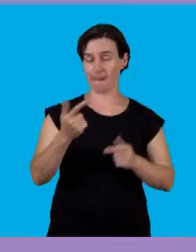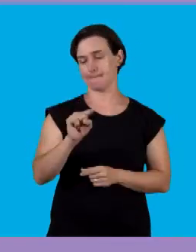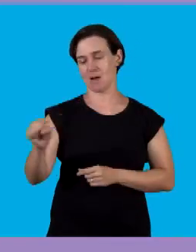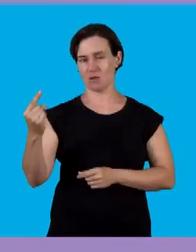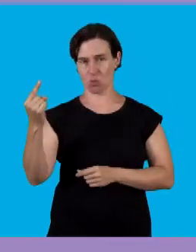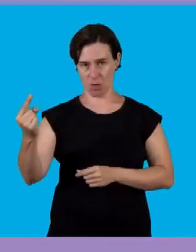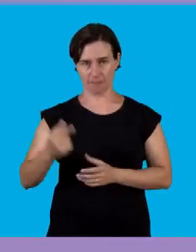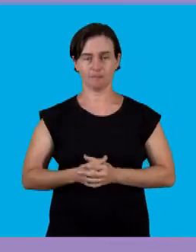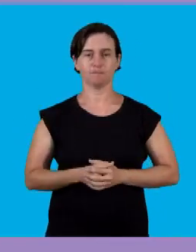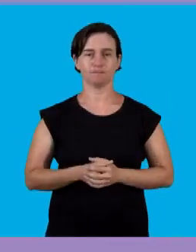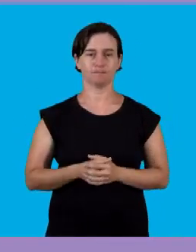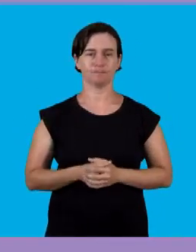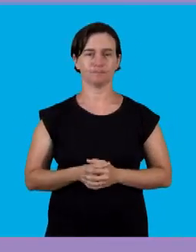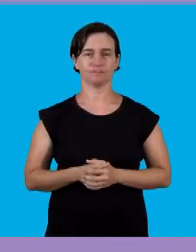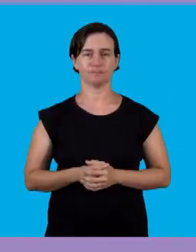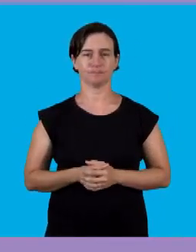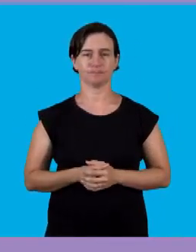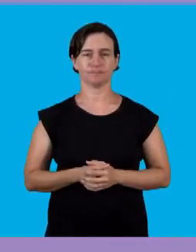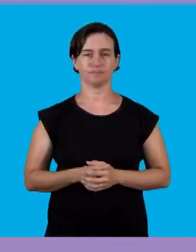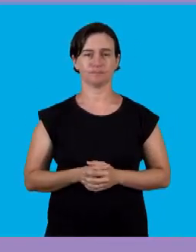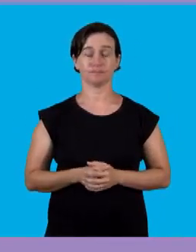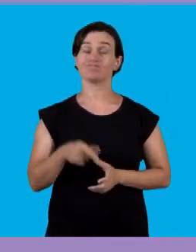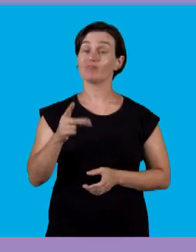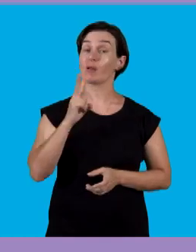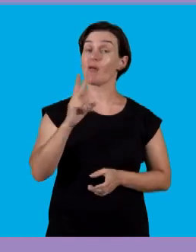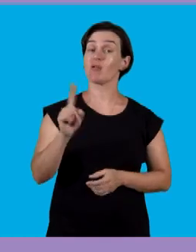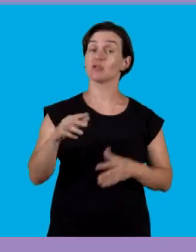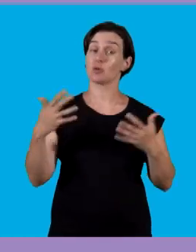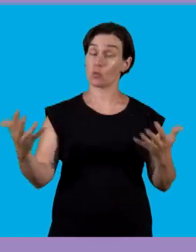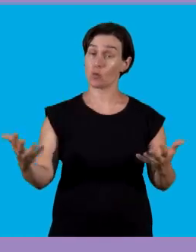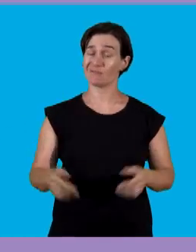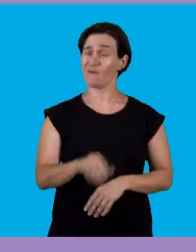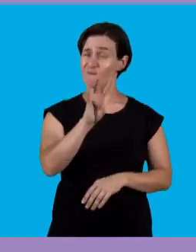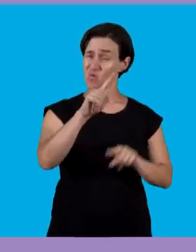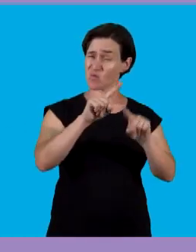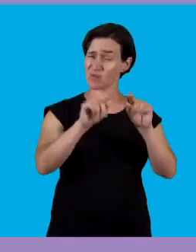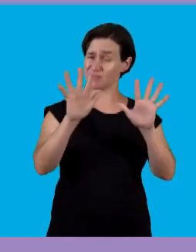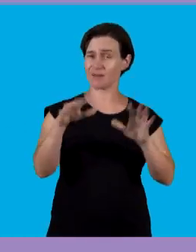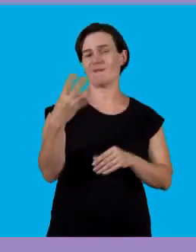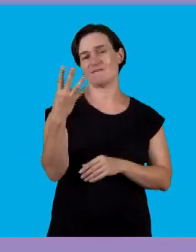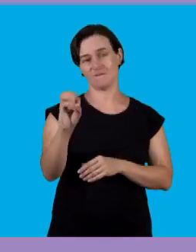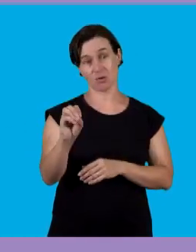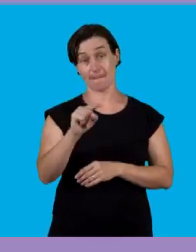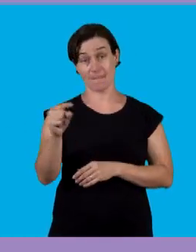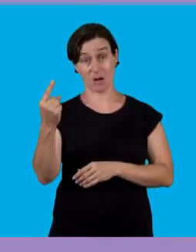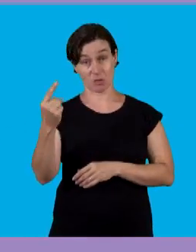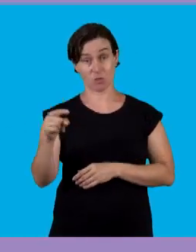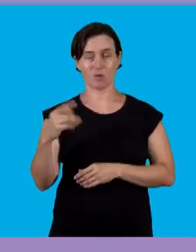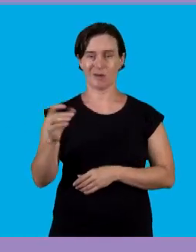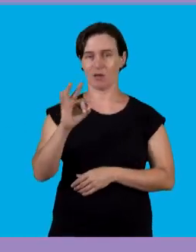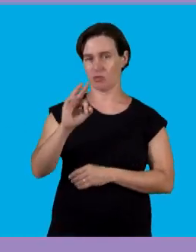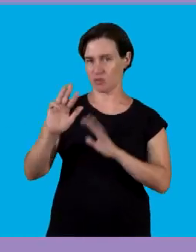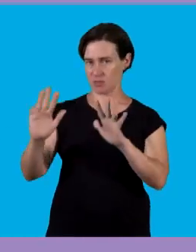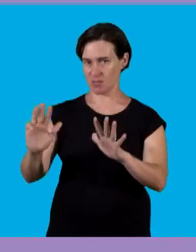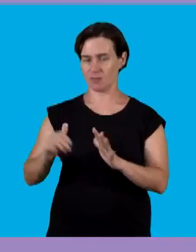by 10 and then we are going to subtract 1. So that is going to give us, if we say 4 multiplied by 10, that is